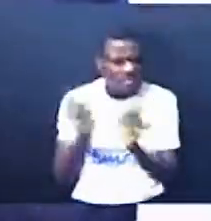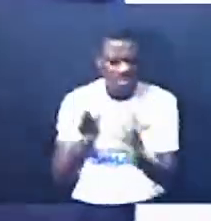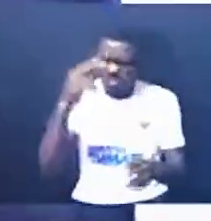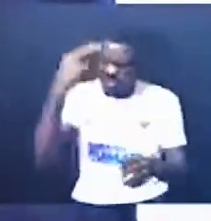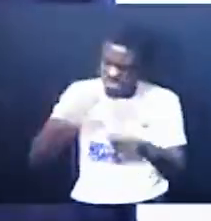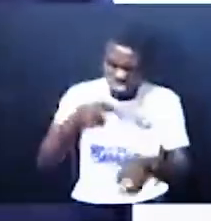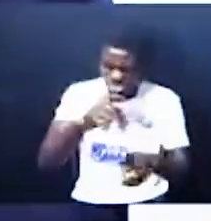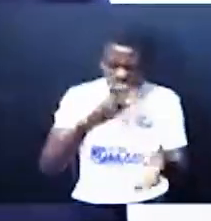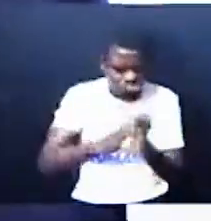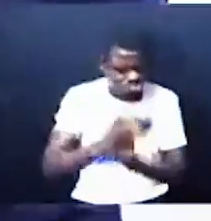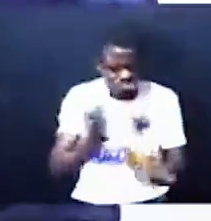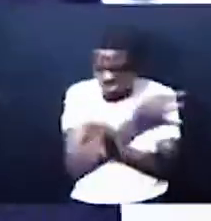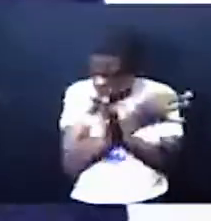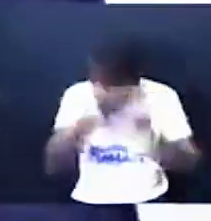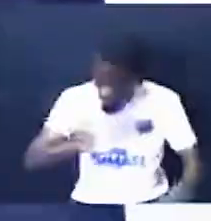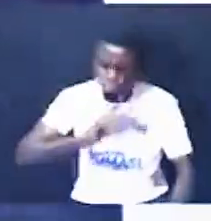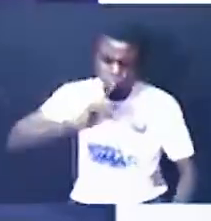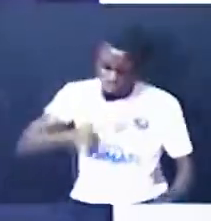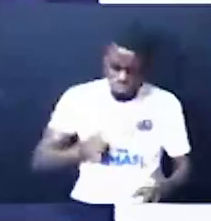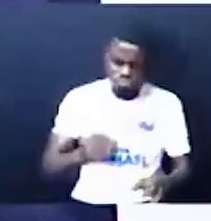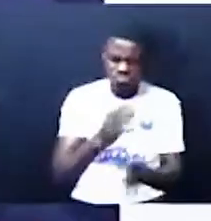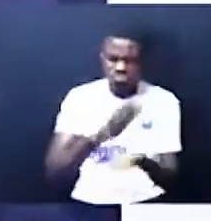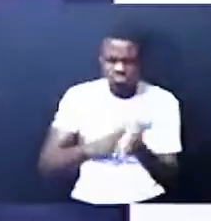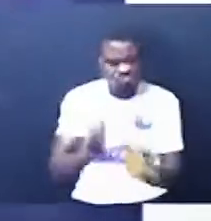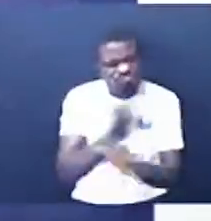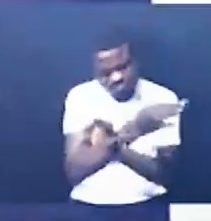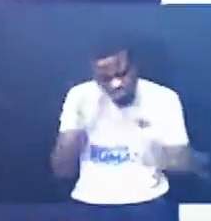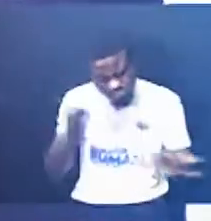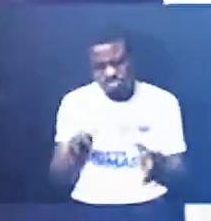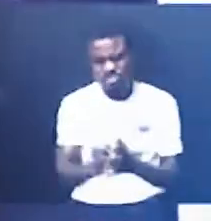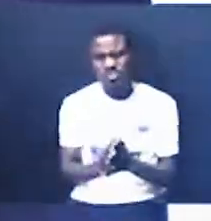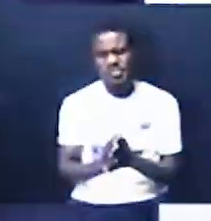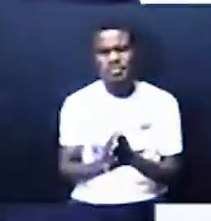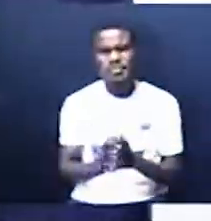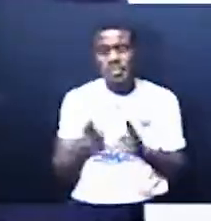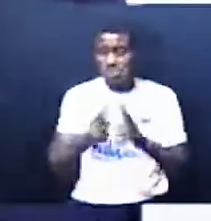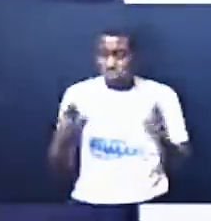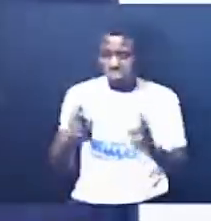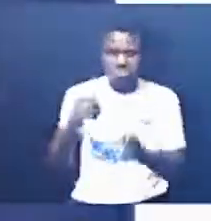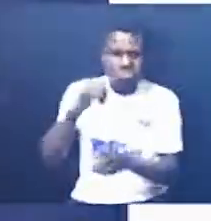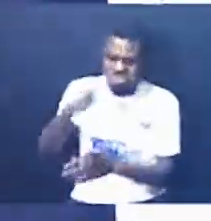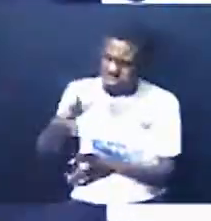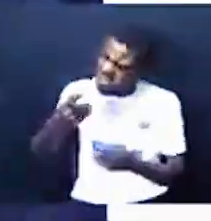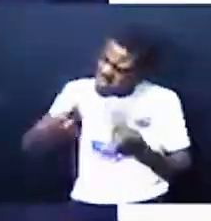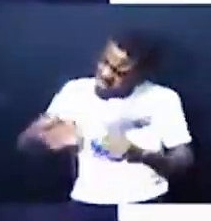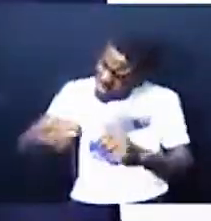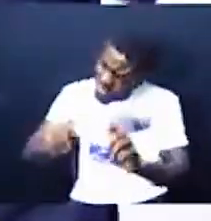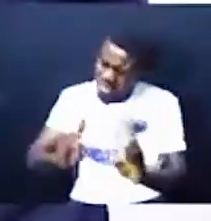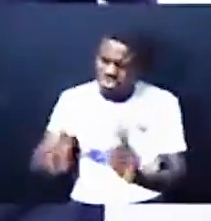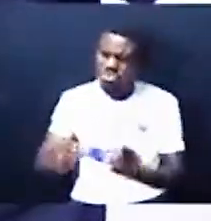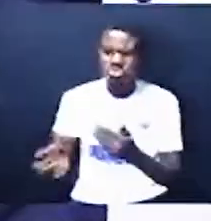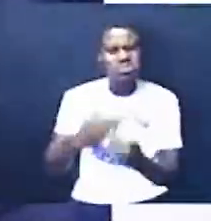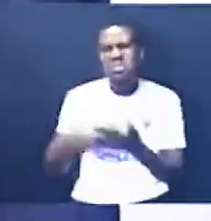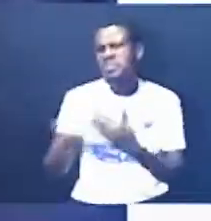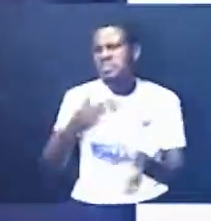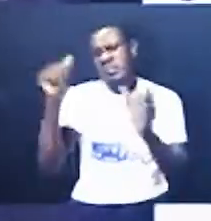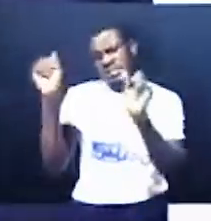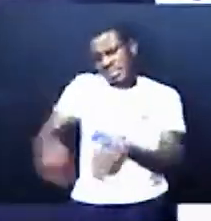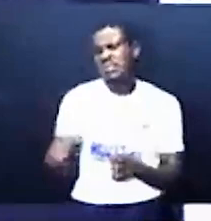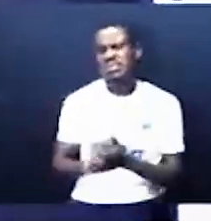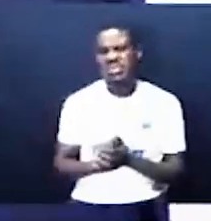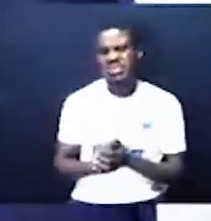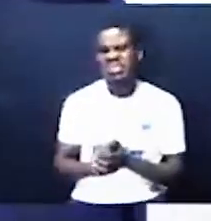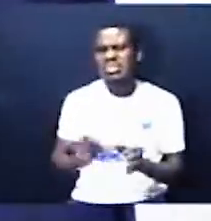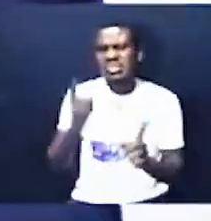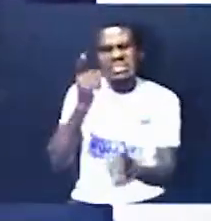Yesu dimu. Be free indeed. Je wo ho. So she tried to do all that she could just